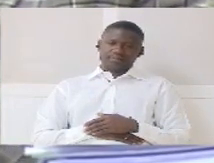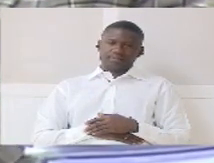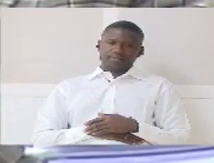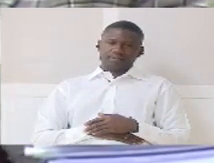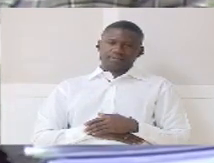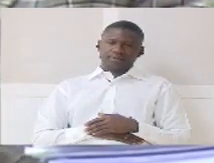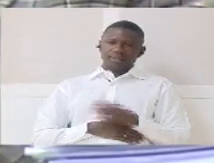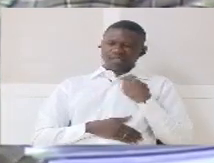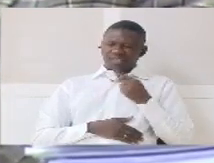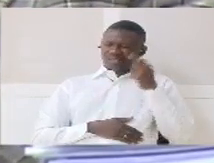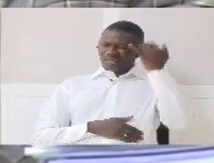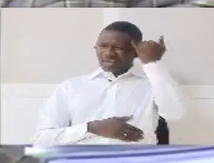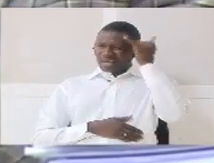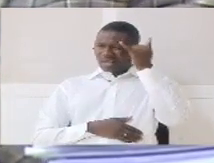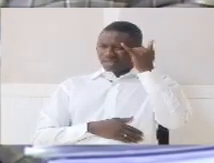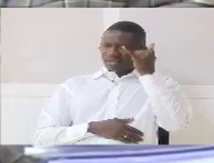preponderant view is that